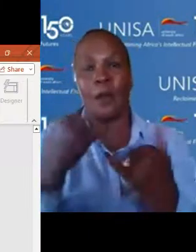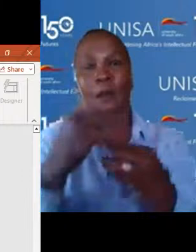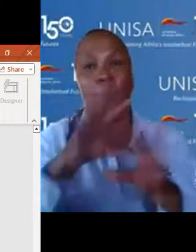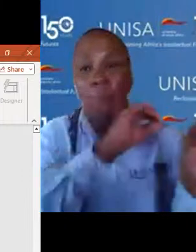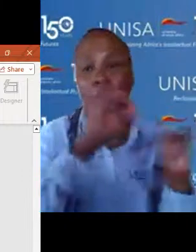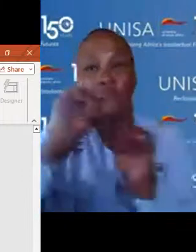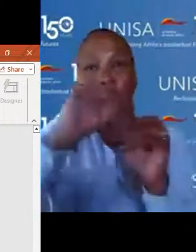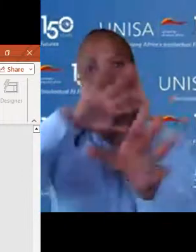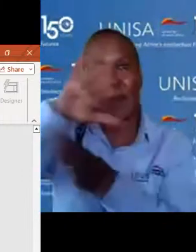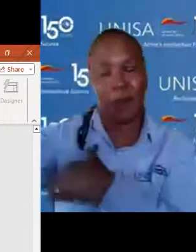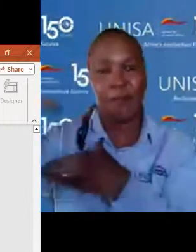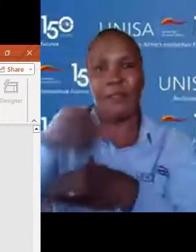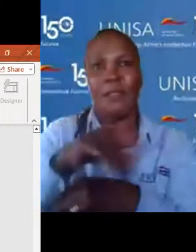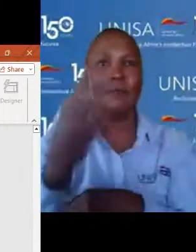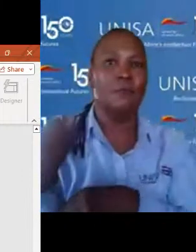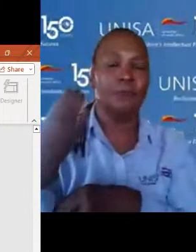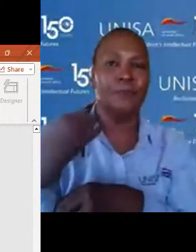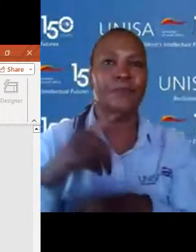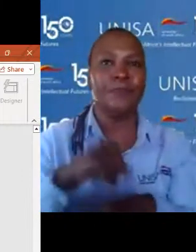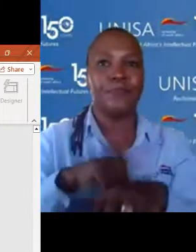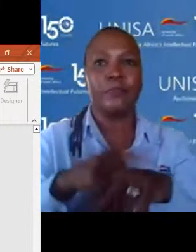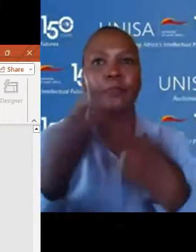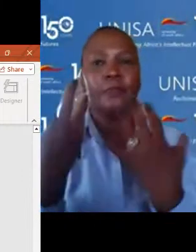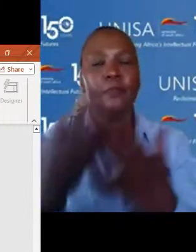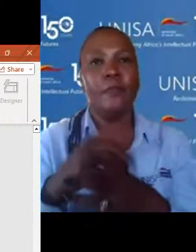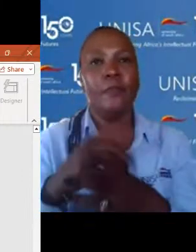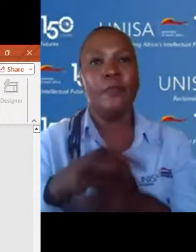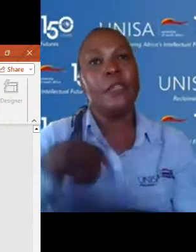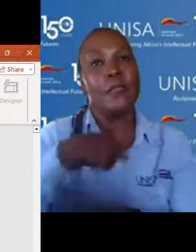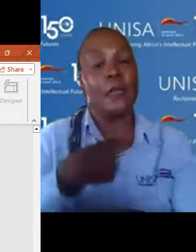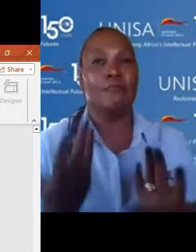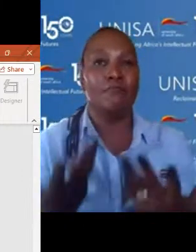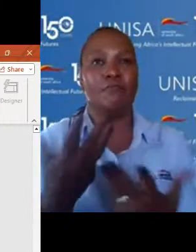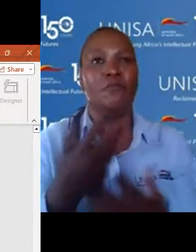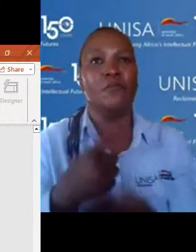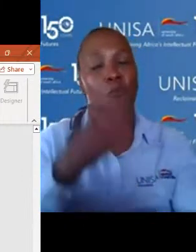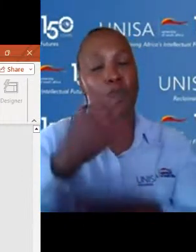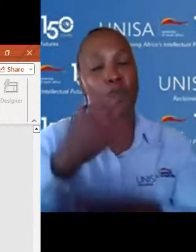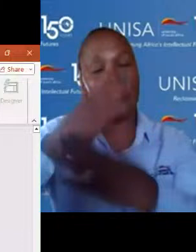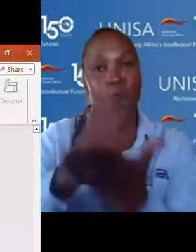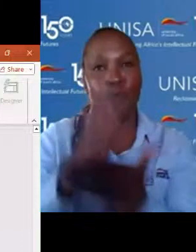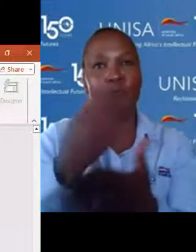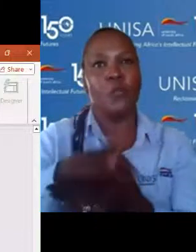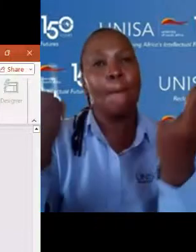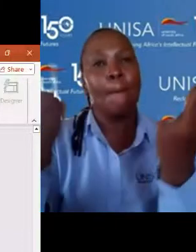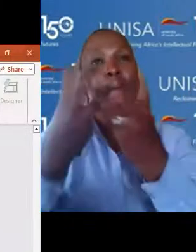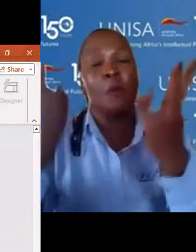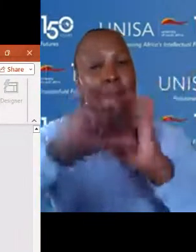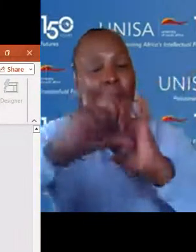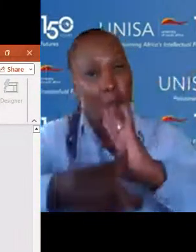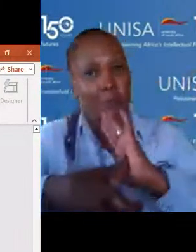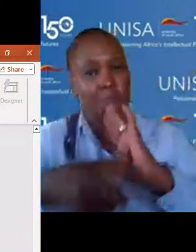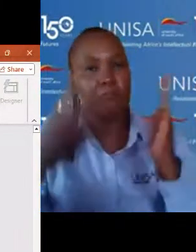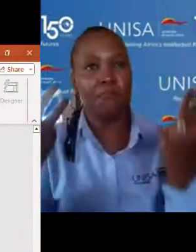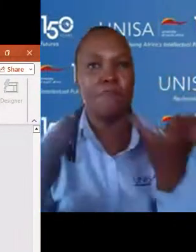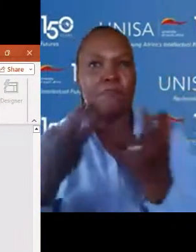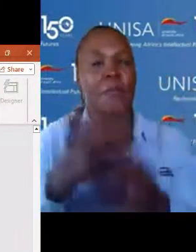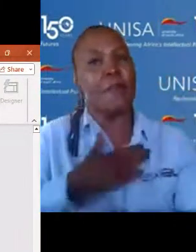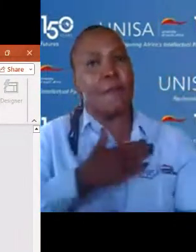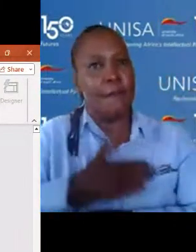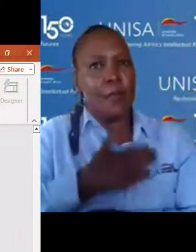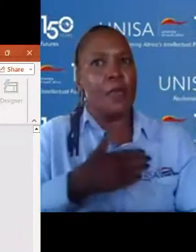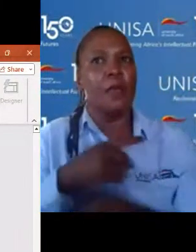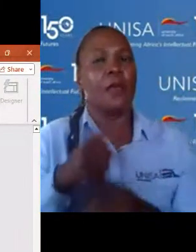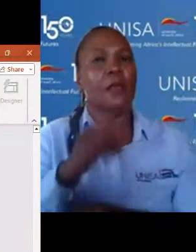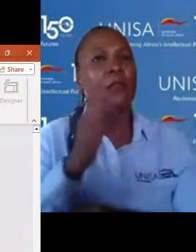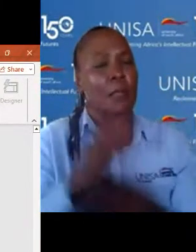that. And it's up to us actually to make sure that people with disabilities feel that they are part